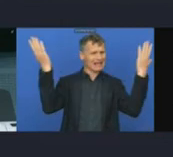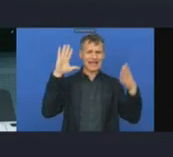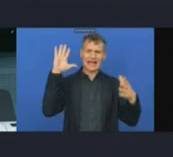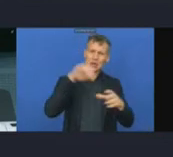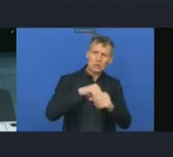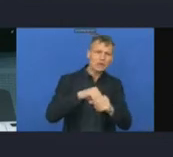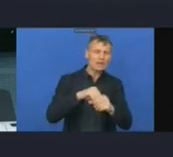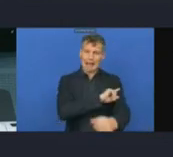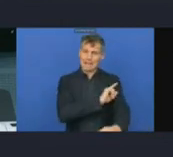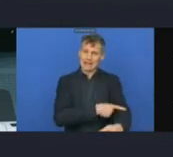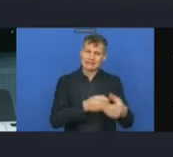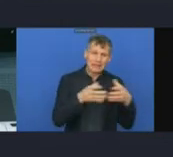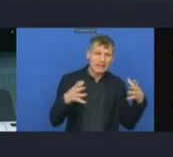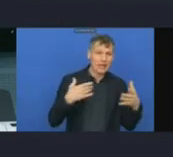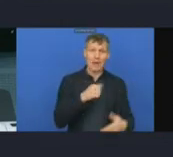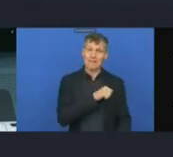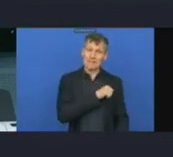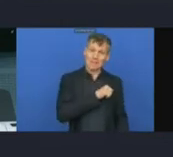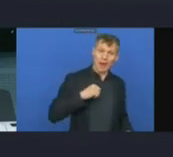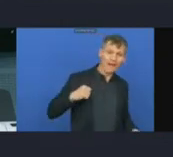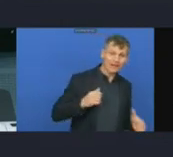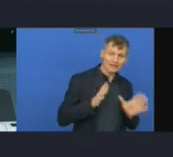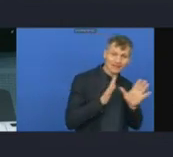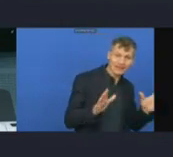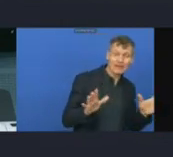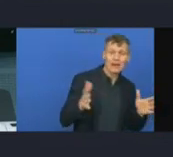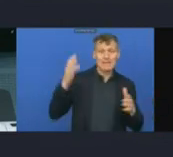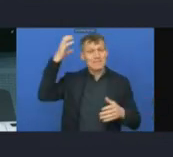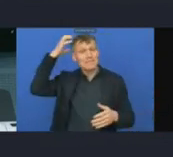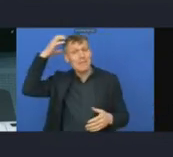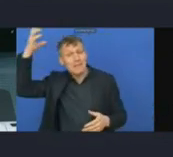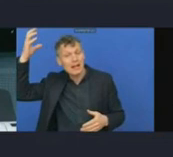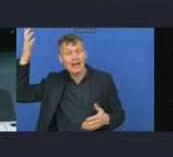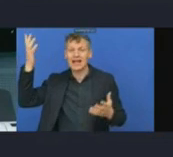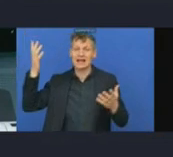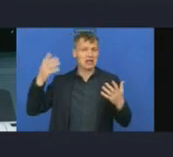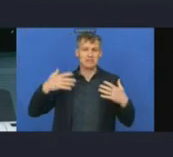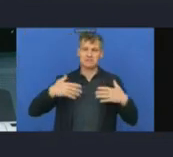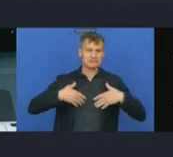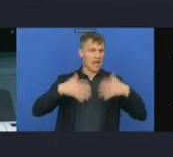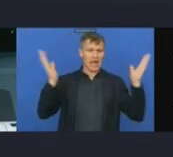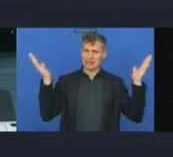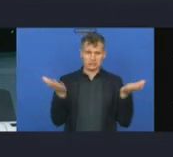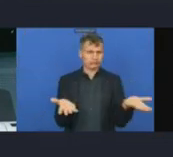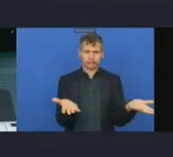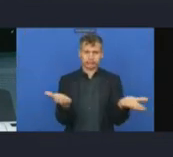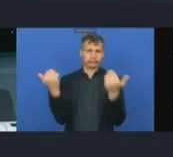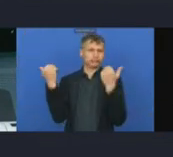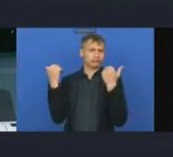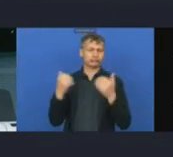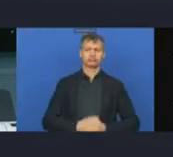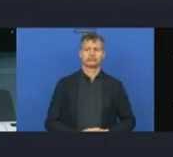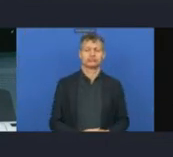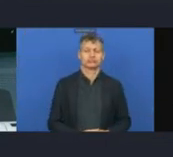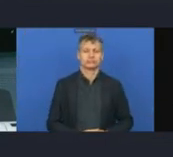public, between sport and other NGOs organizations. So it's open for all kind of organization.